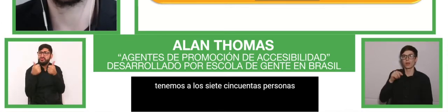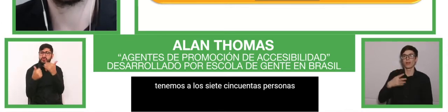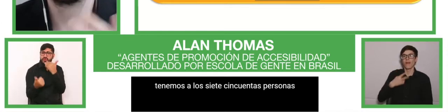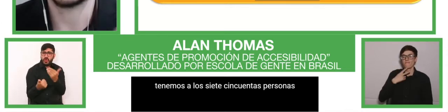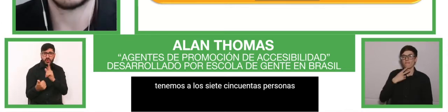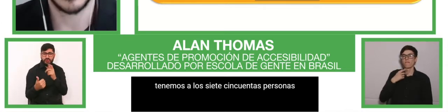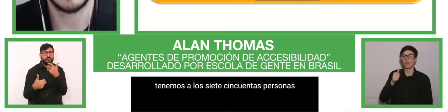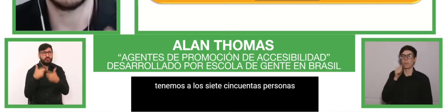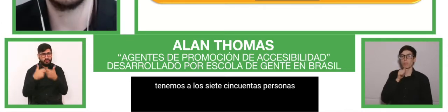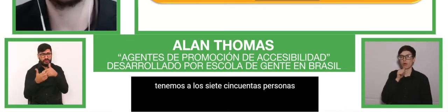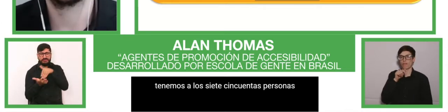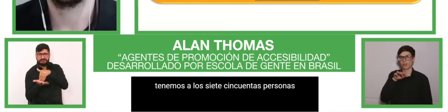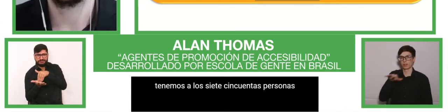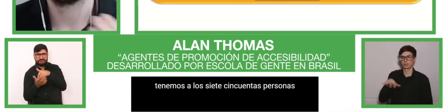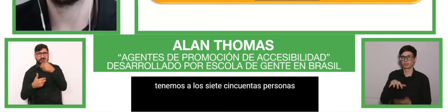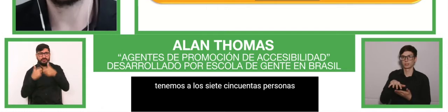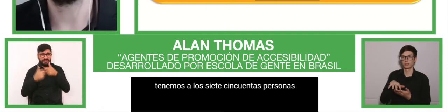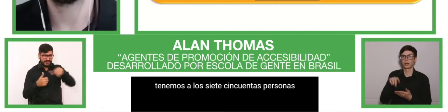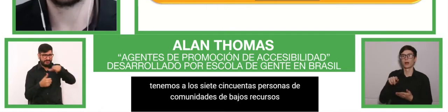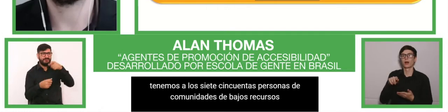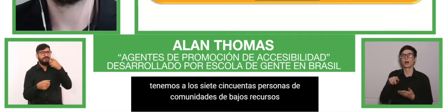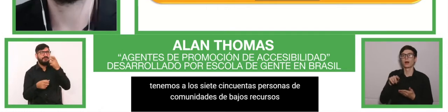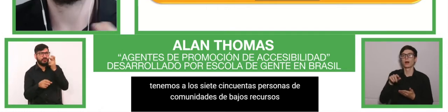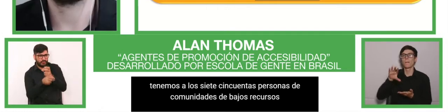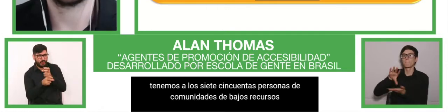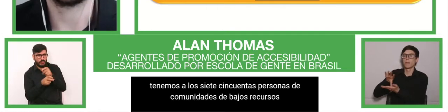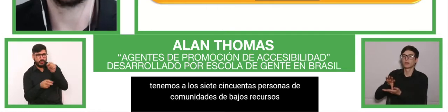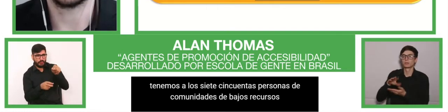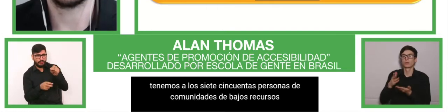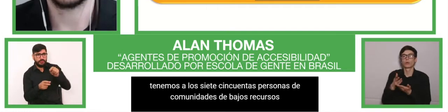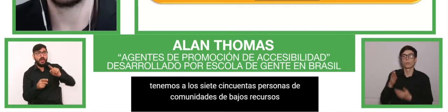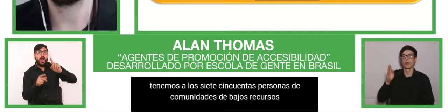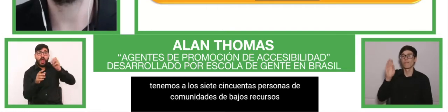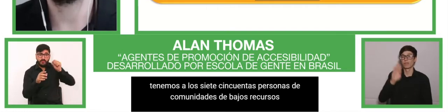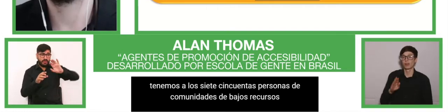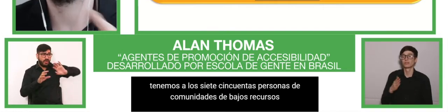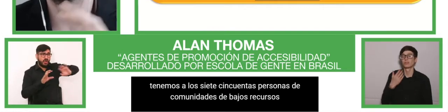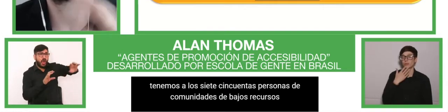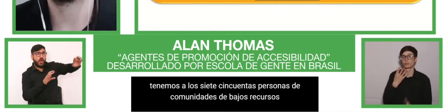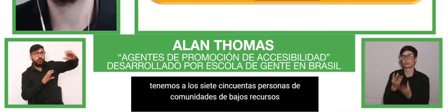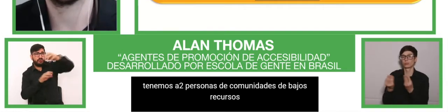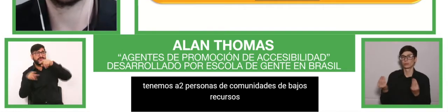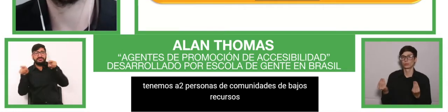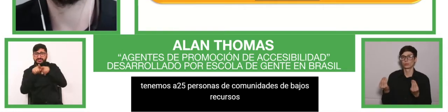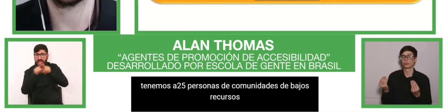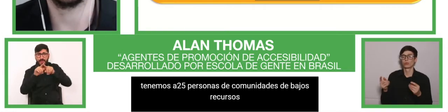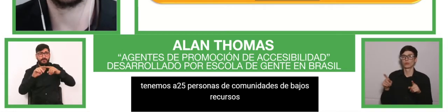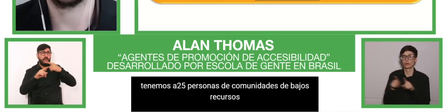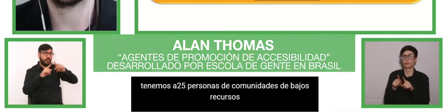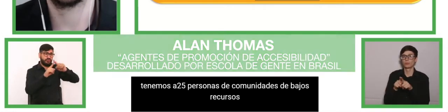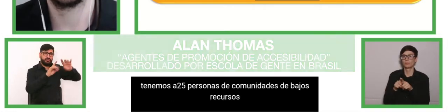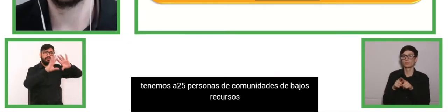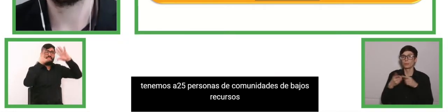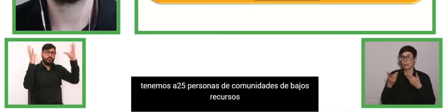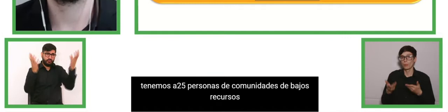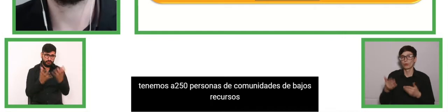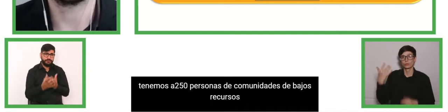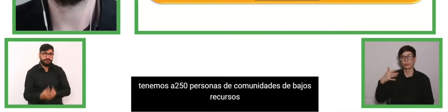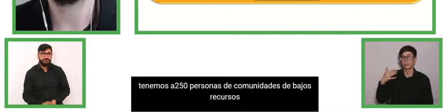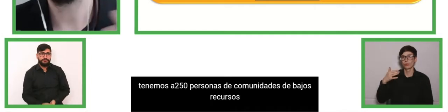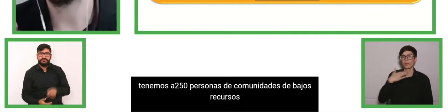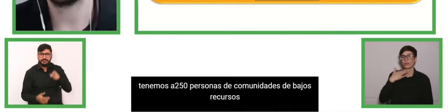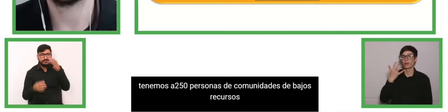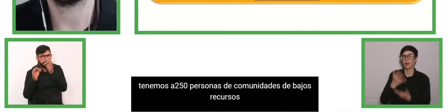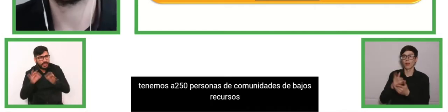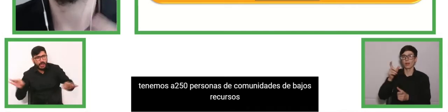development, like Brazil. The knowledge acquired is very valuable, allowing people to become leaders in their communities. For example,